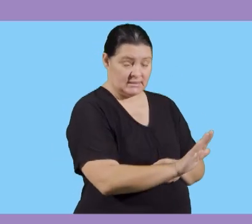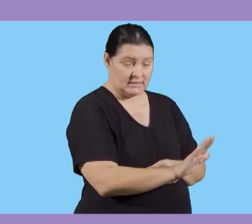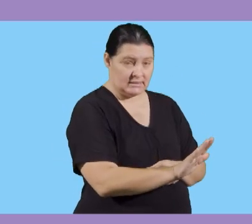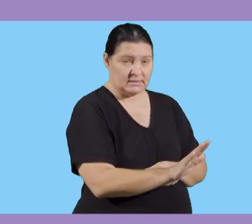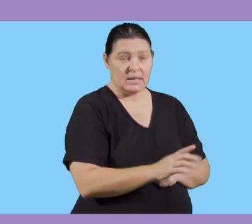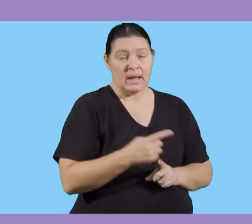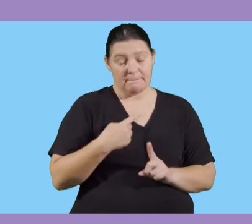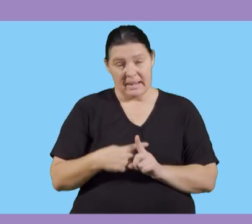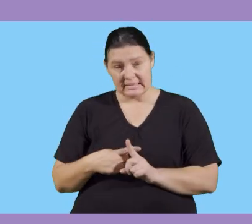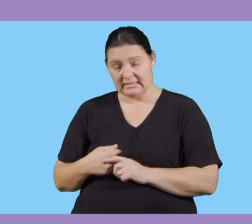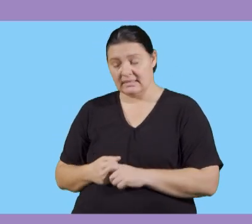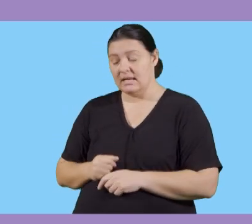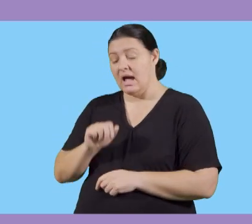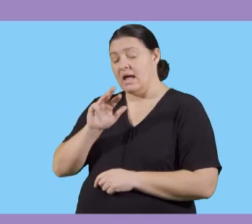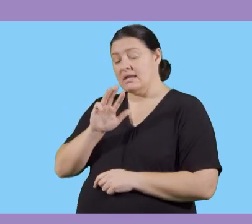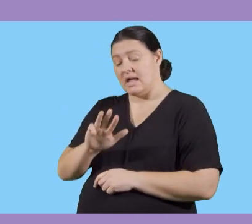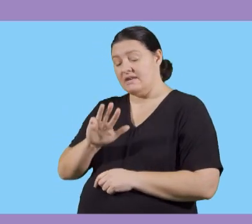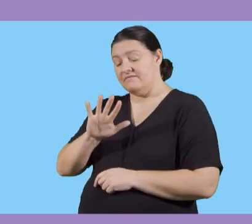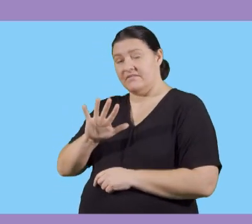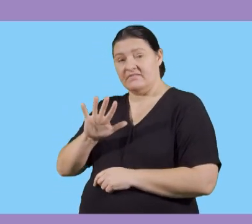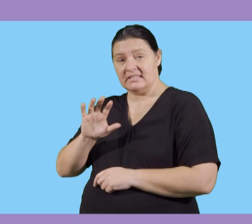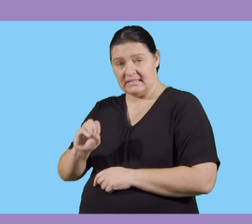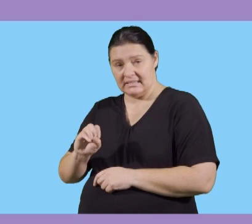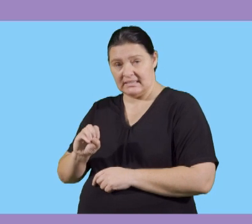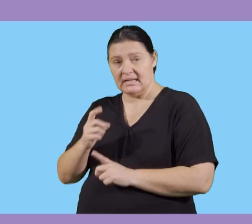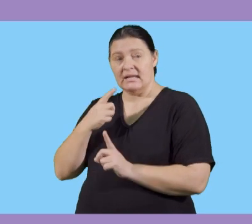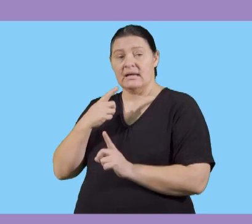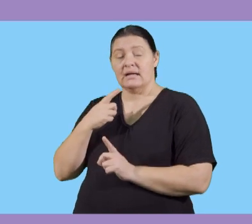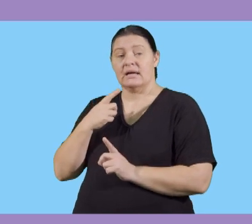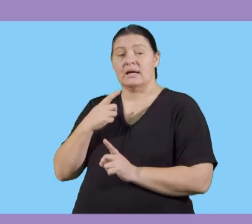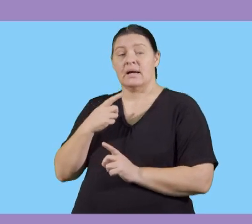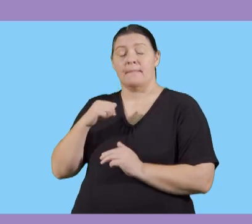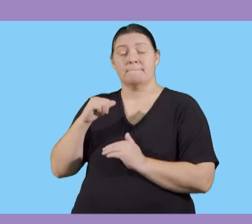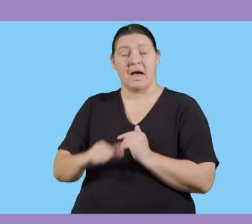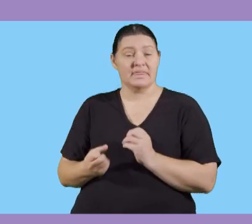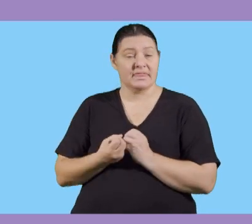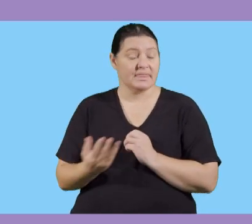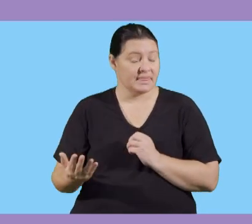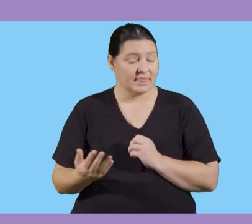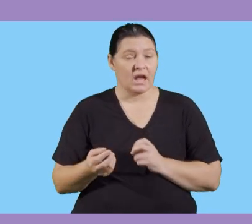2,000 rands. And how much did she agree to pay back to the store? That is the